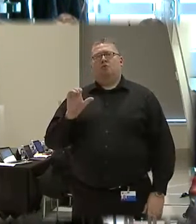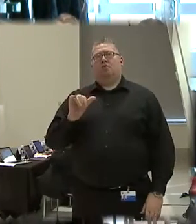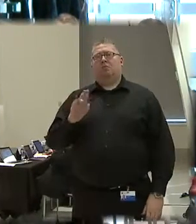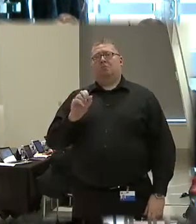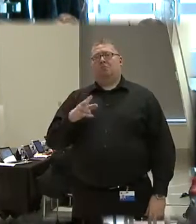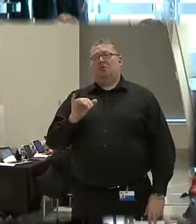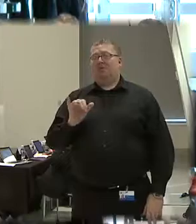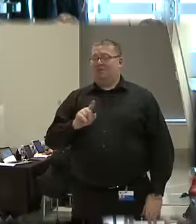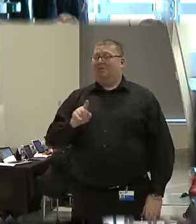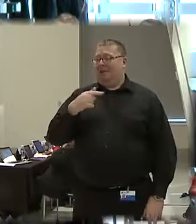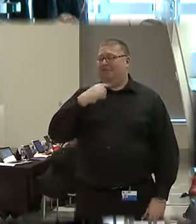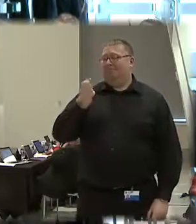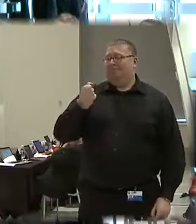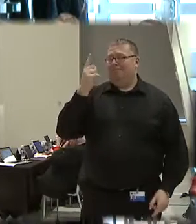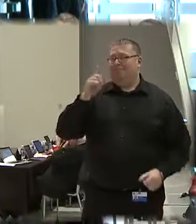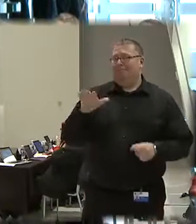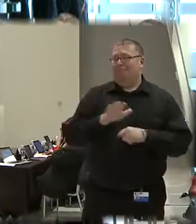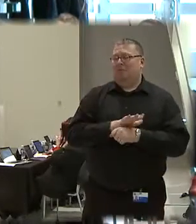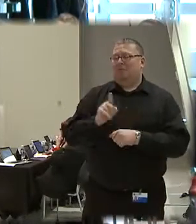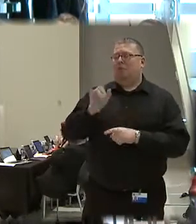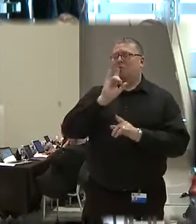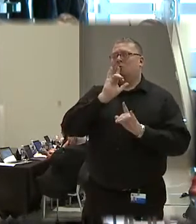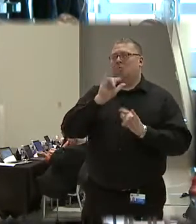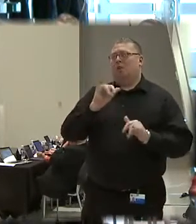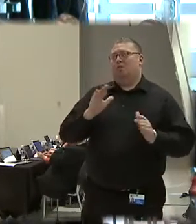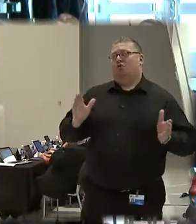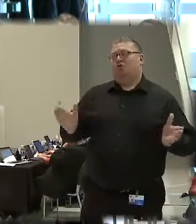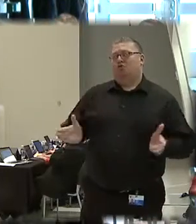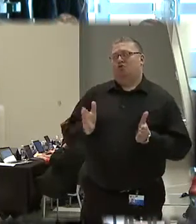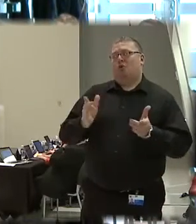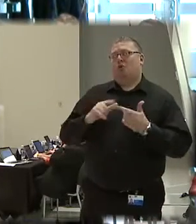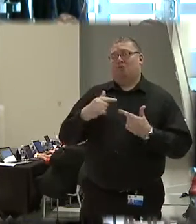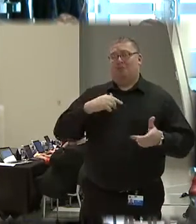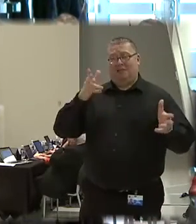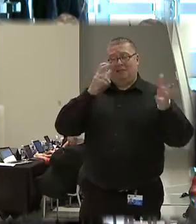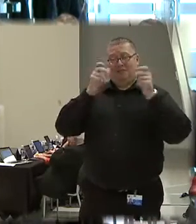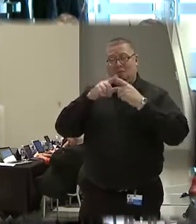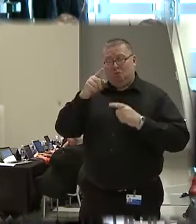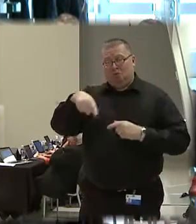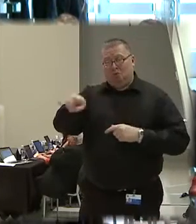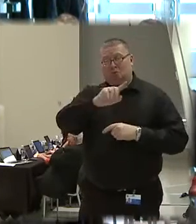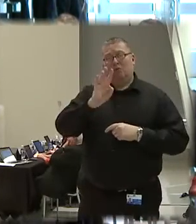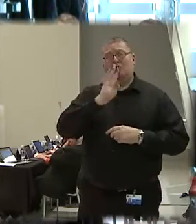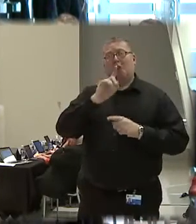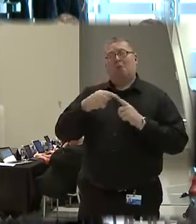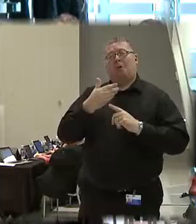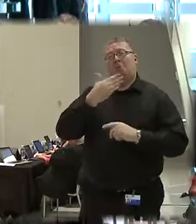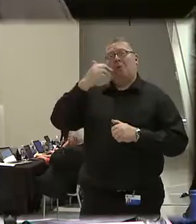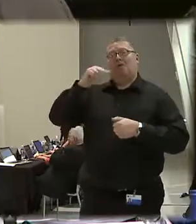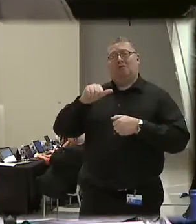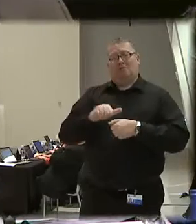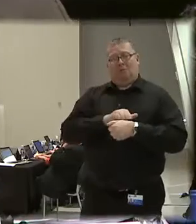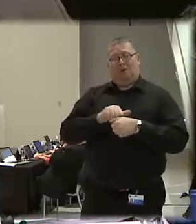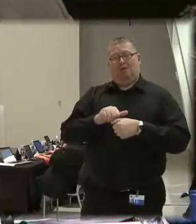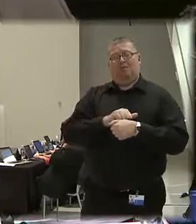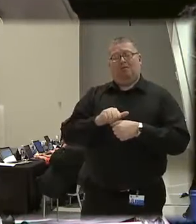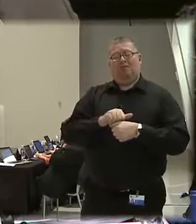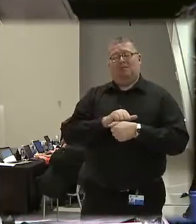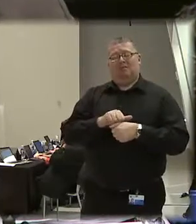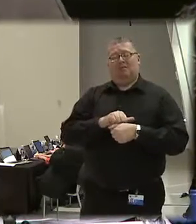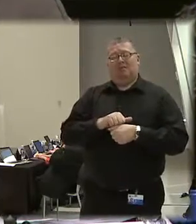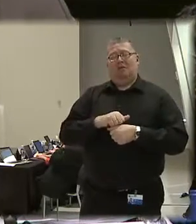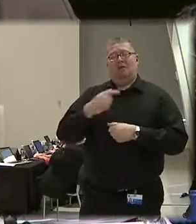coherent, thank you. Actually, it was really heartening to listen to each one of you talk about best practices for